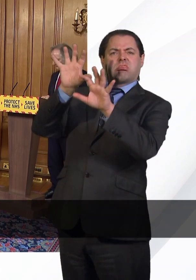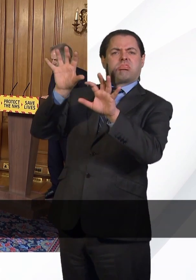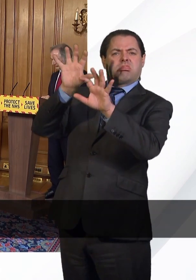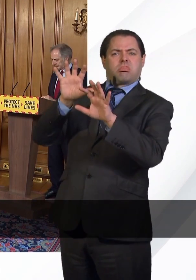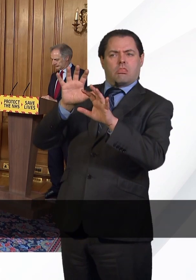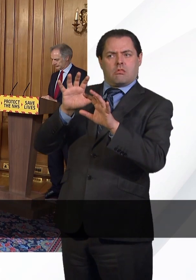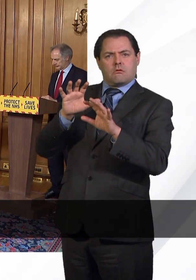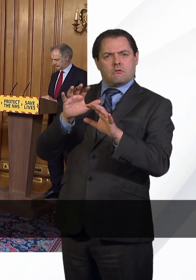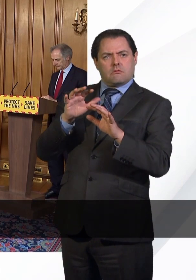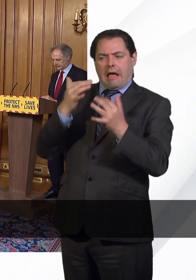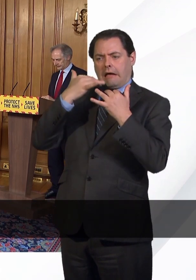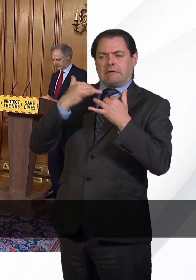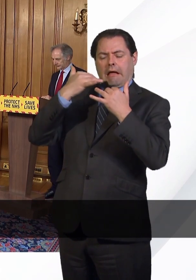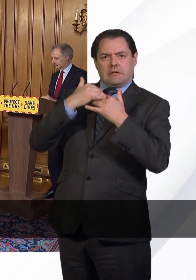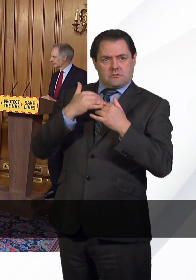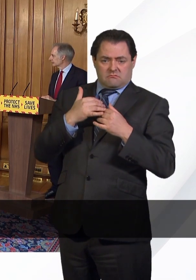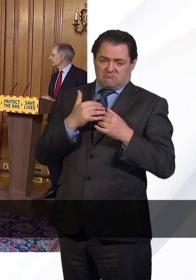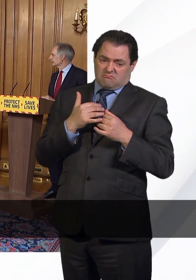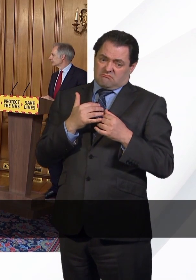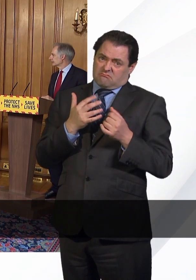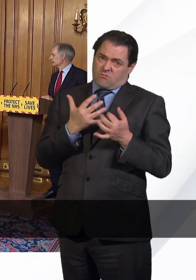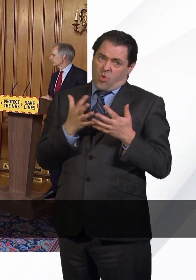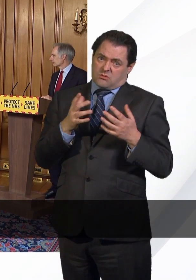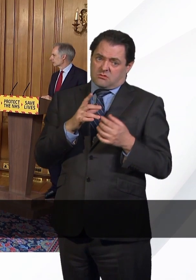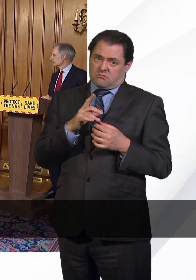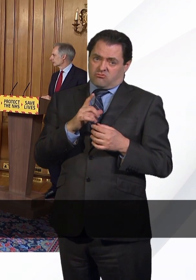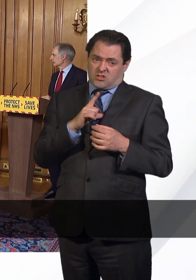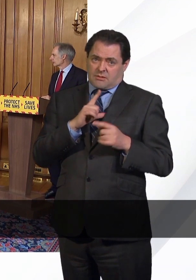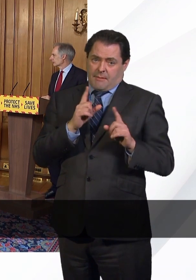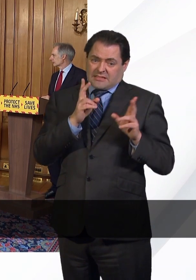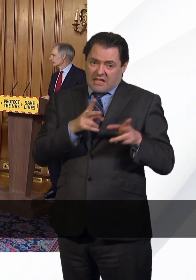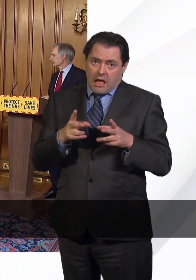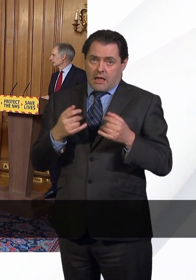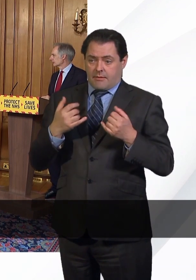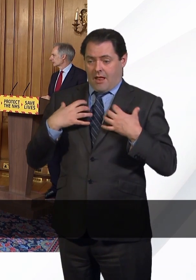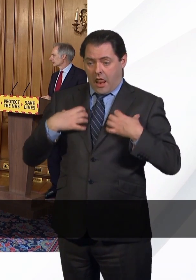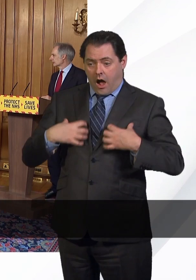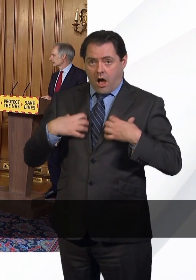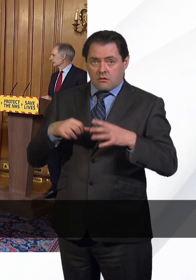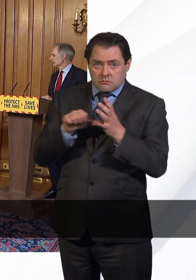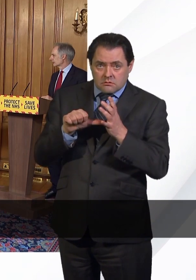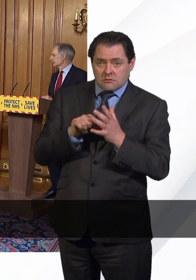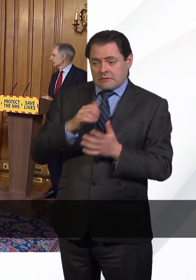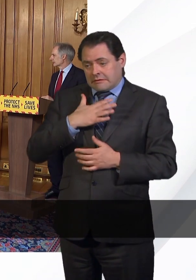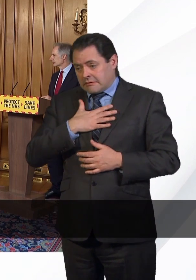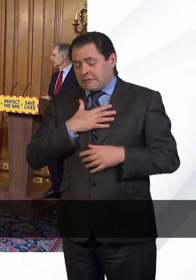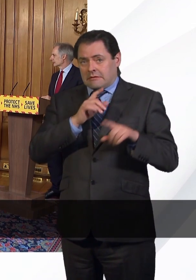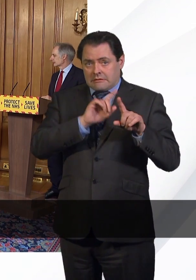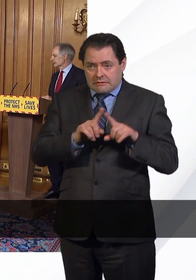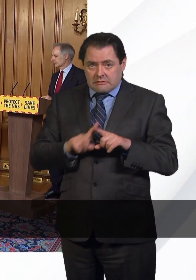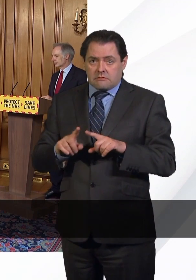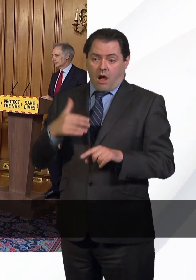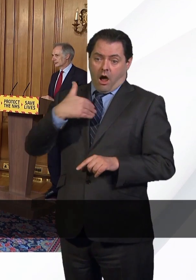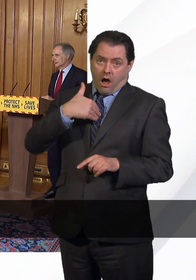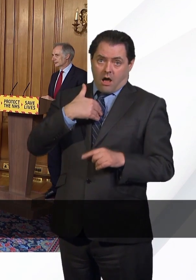of mortality, particularly from respiratory illnesses and respiratory diseases and cardiovascular